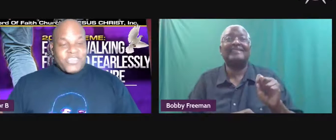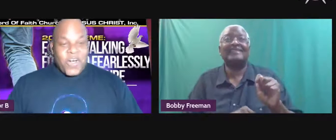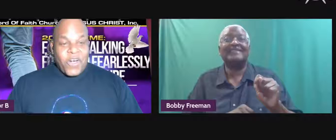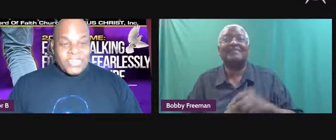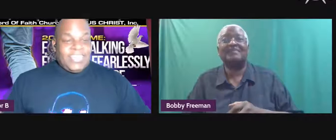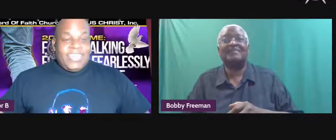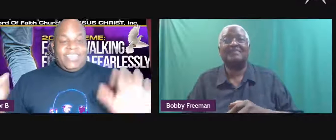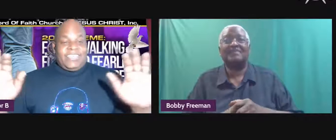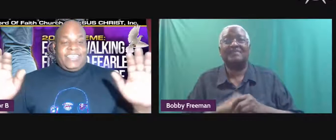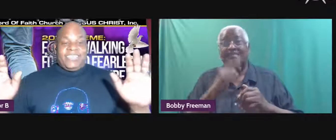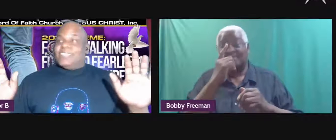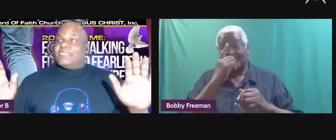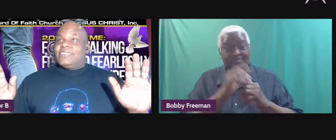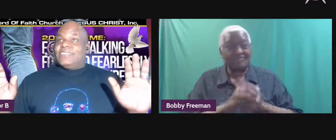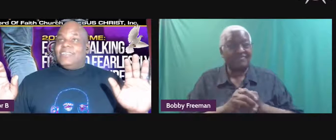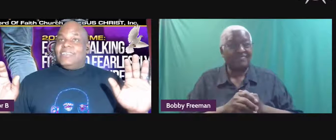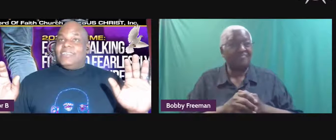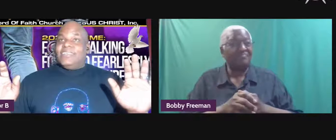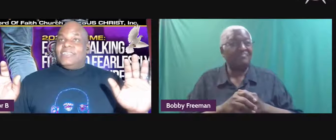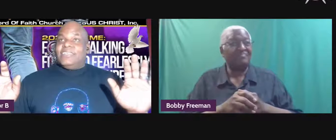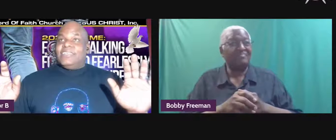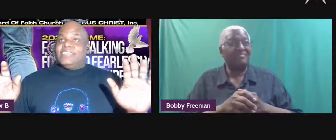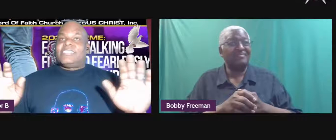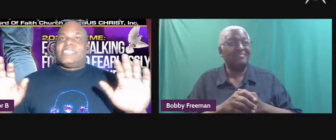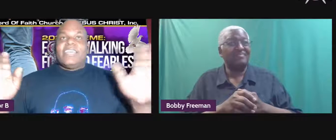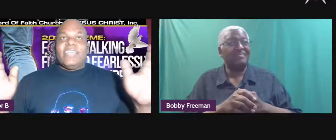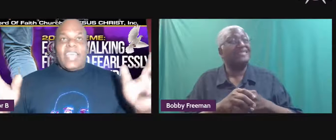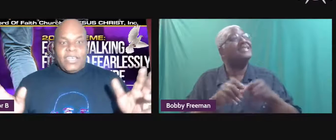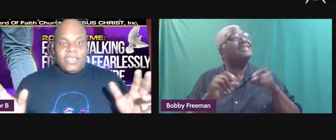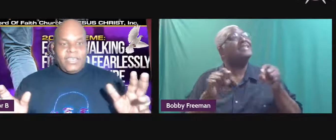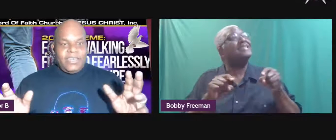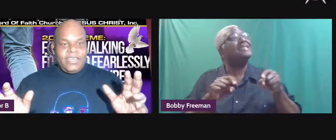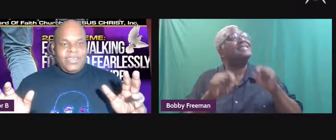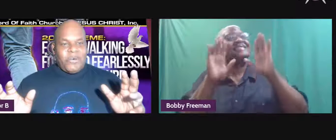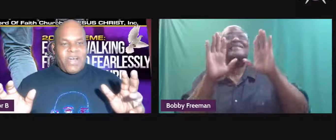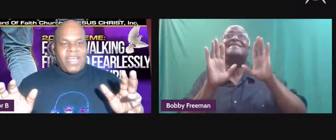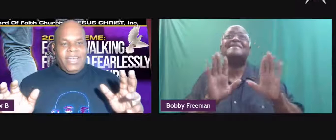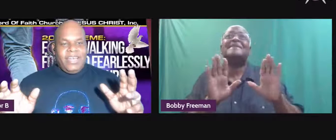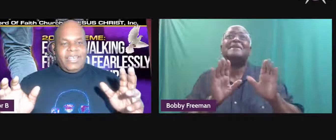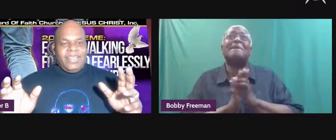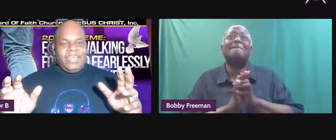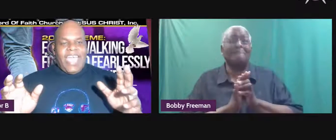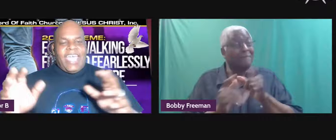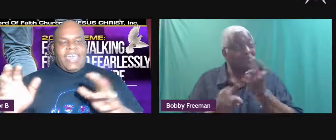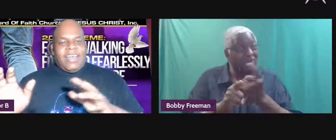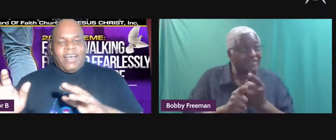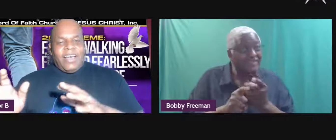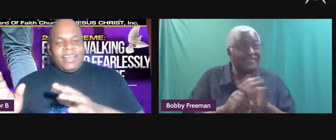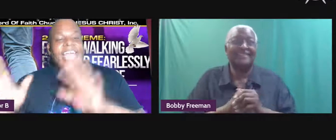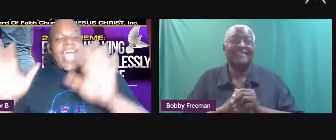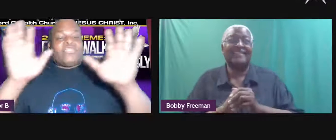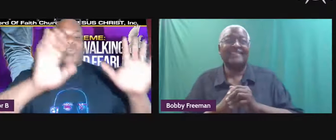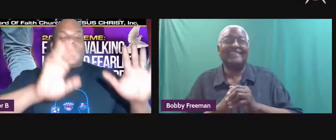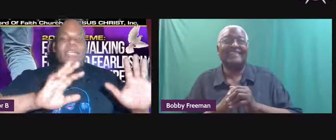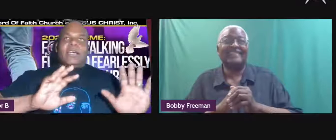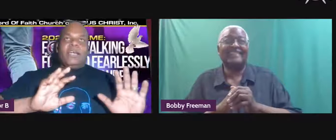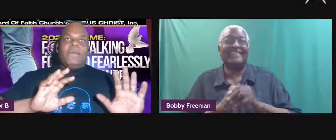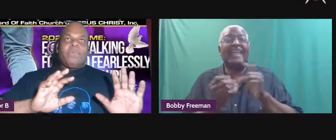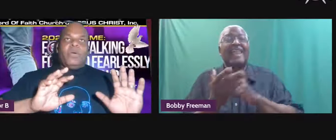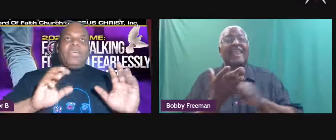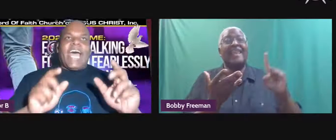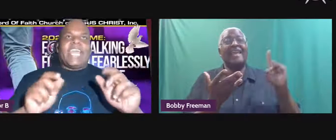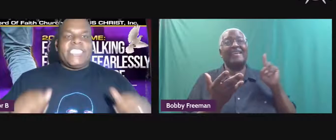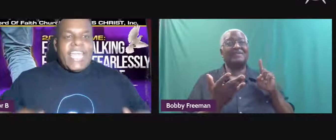lot is gone. This is Sunday right? And last